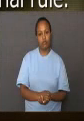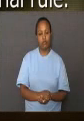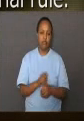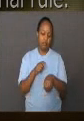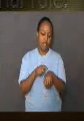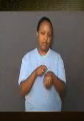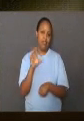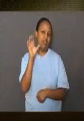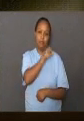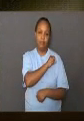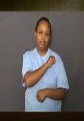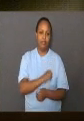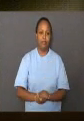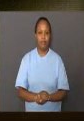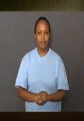Time's up.